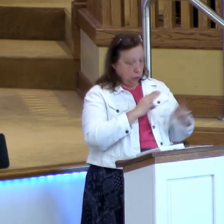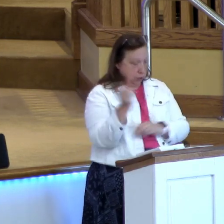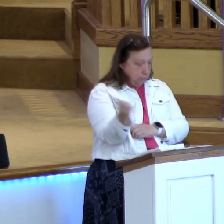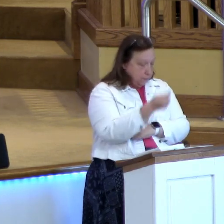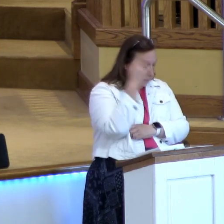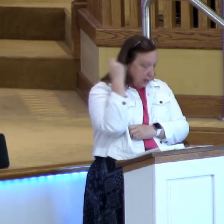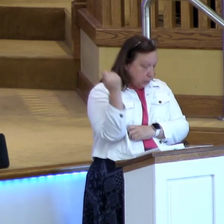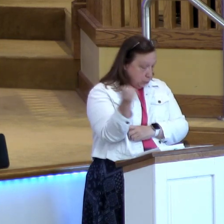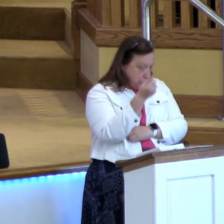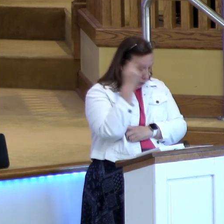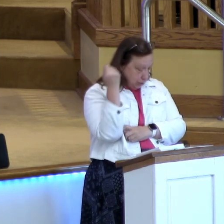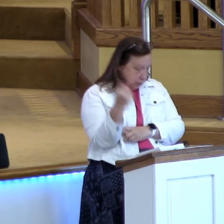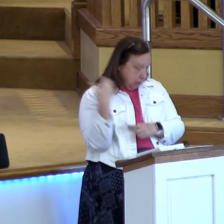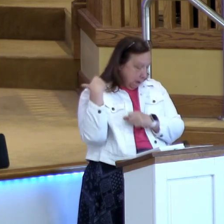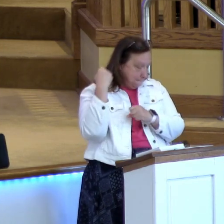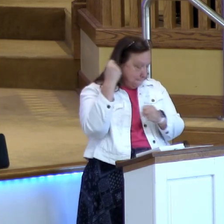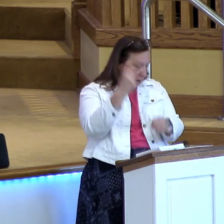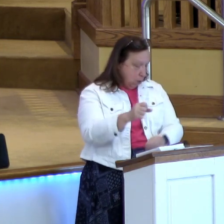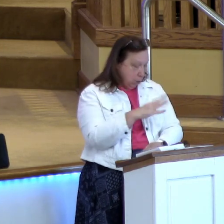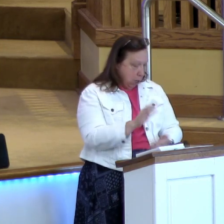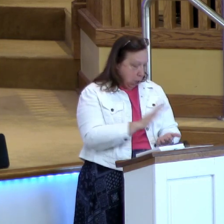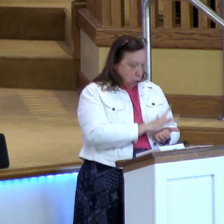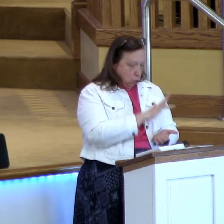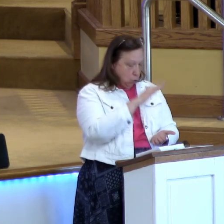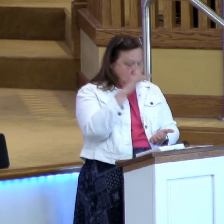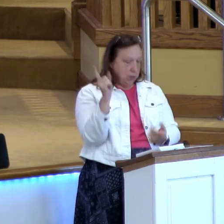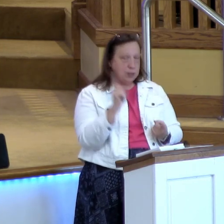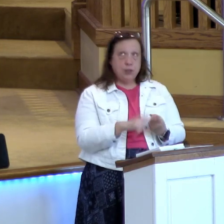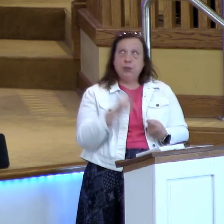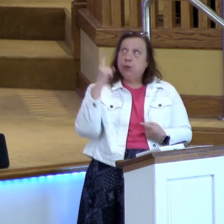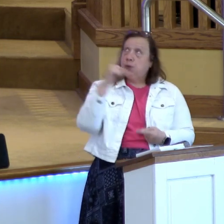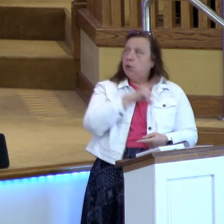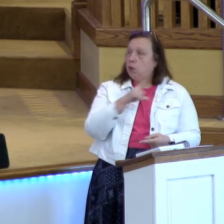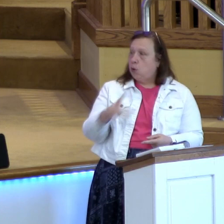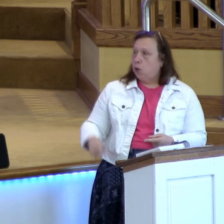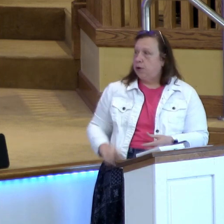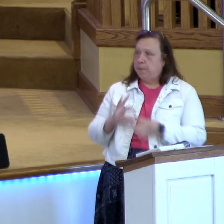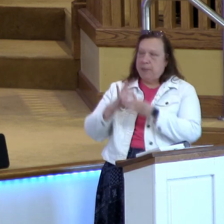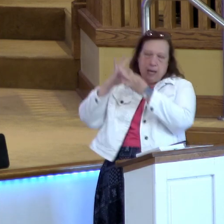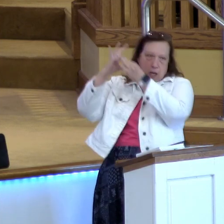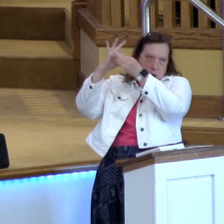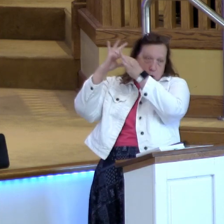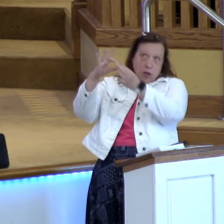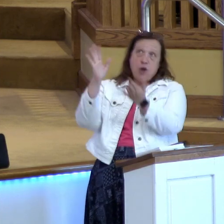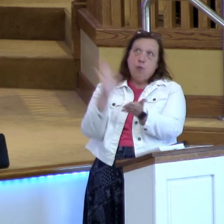victorious. Power and glory unto the Lord belong.